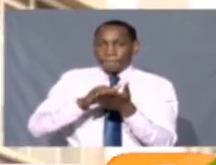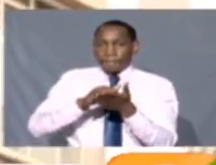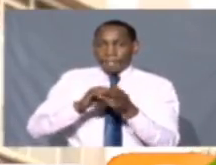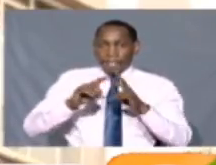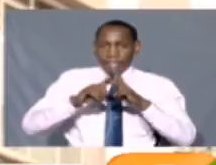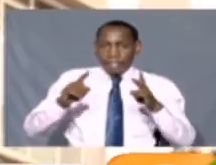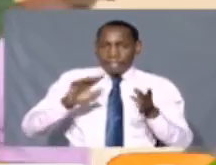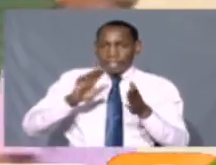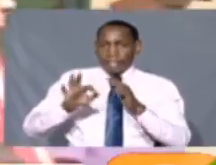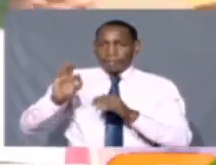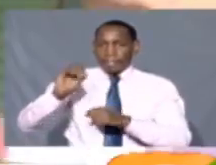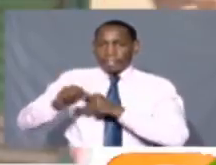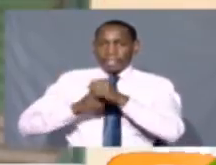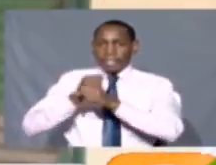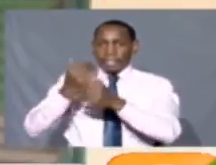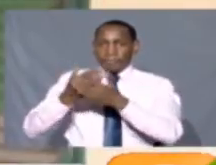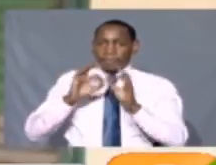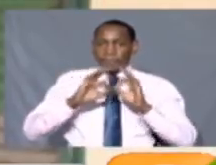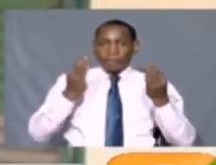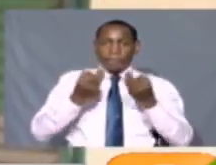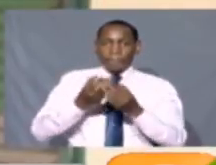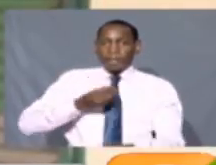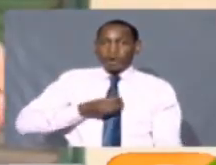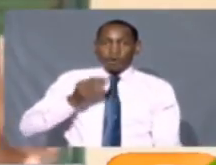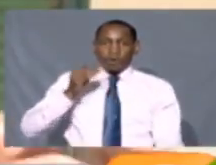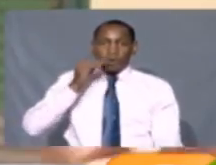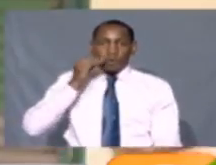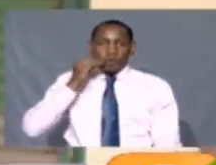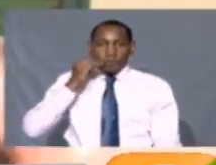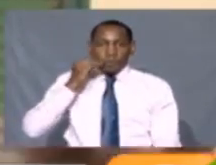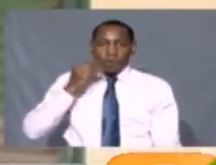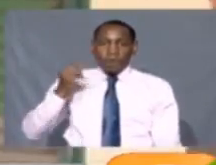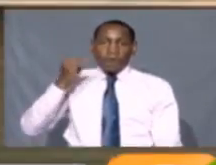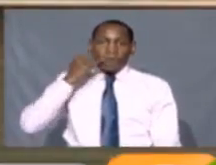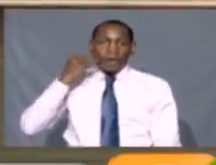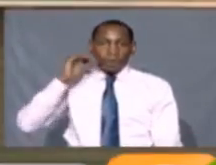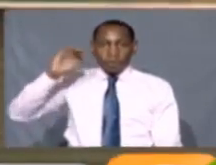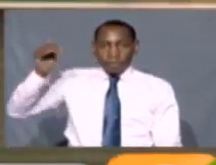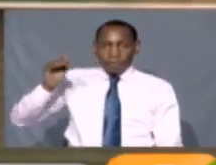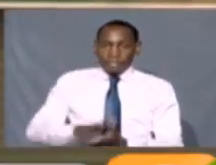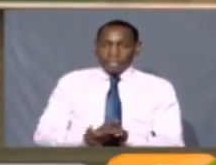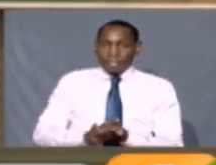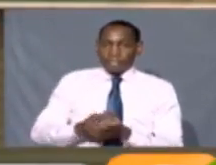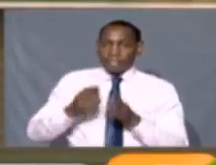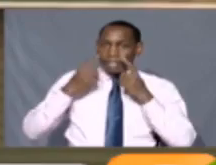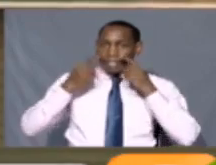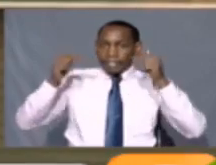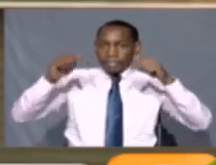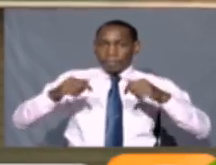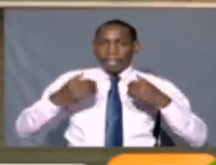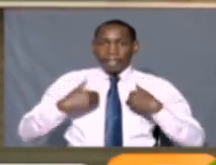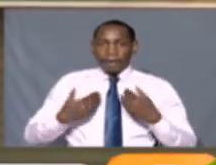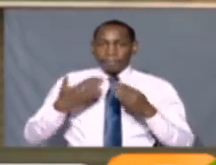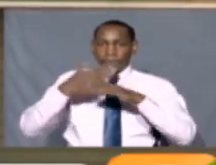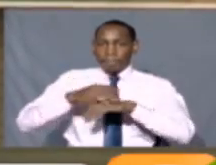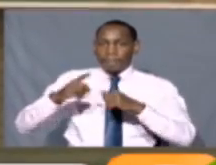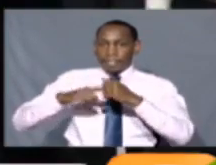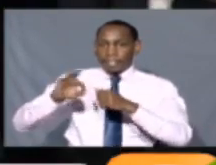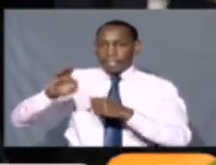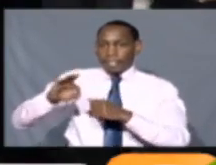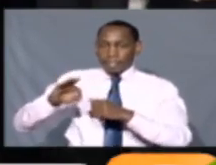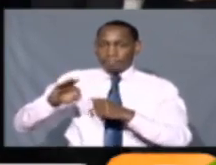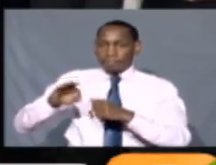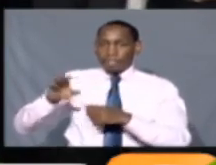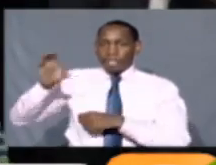Started nearly 30 years ago as a family-owned shop in Rongai, Nakuru County, Tuskys Supermarket today boasts of 63 retail